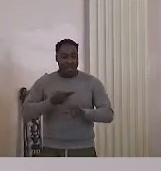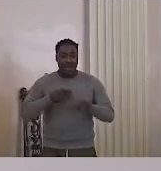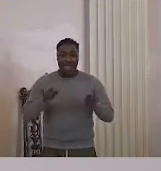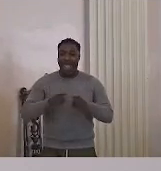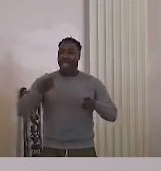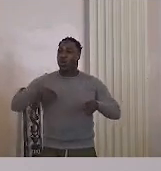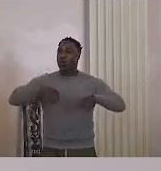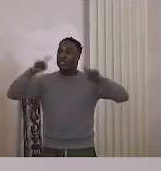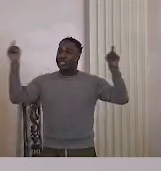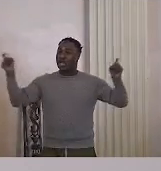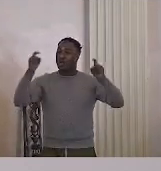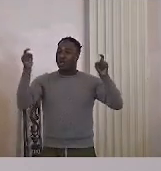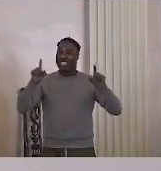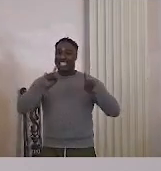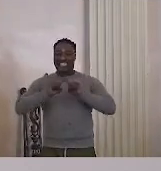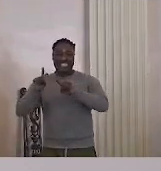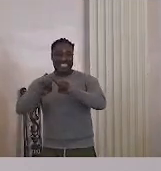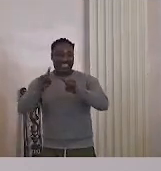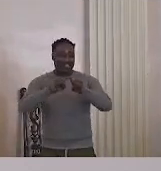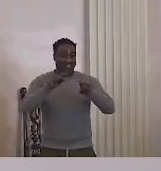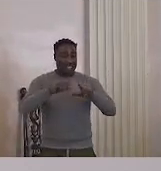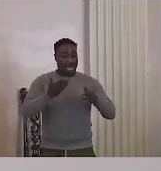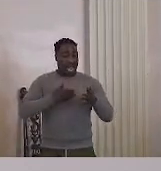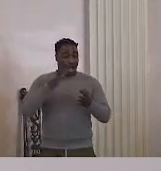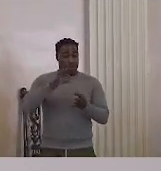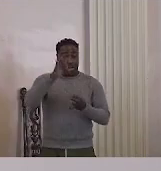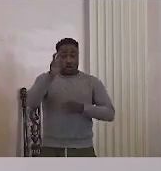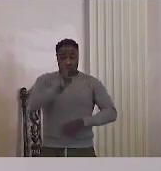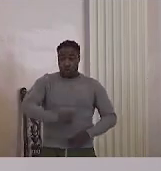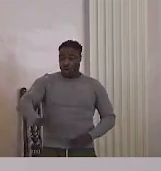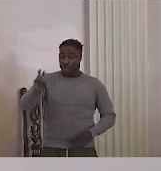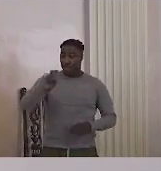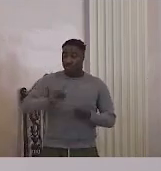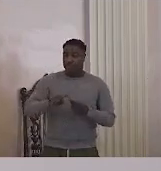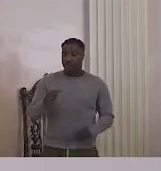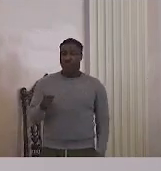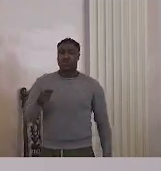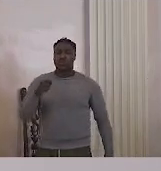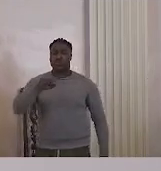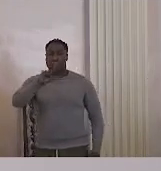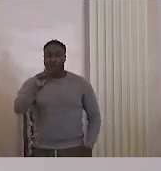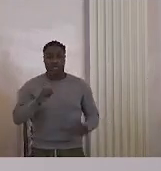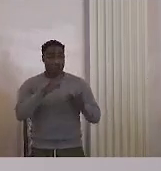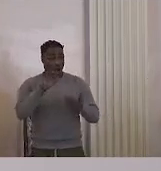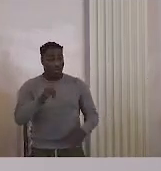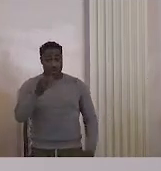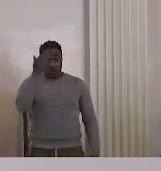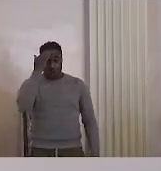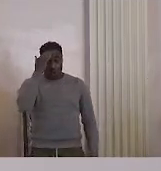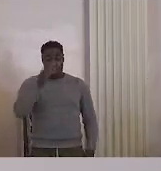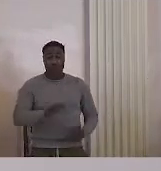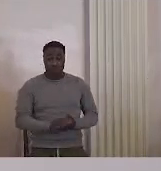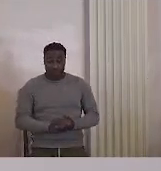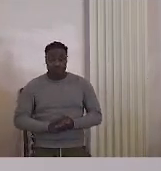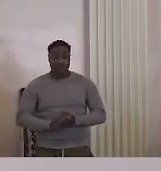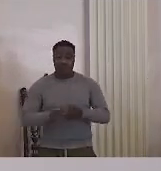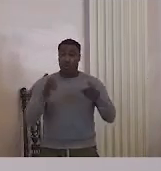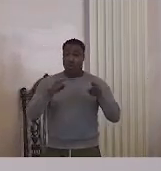we celebrate the differences in our spiritual journeys, to question all that you know while rooting yourself in